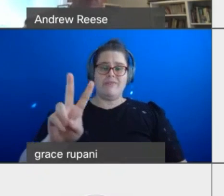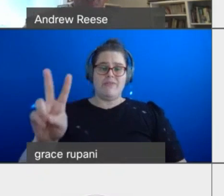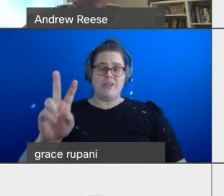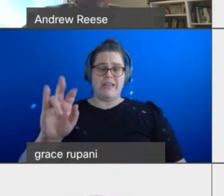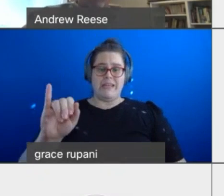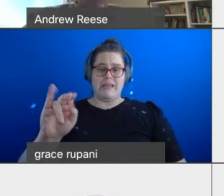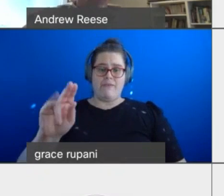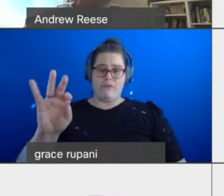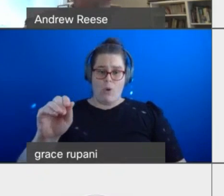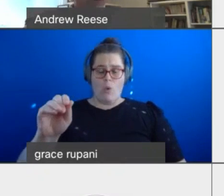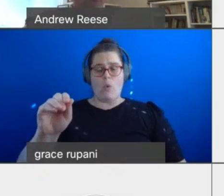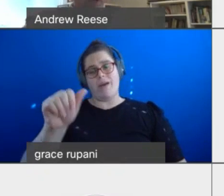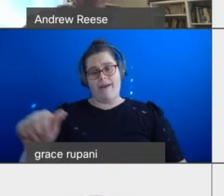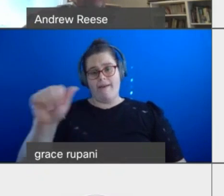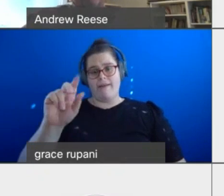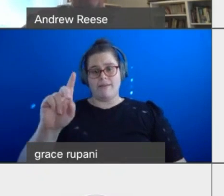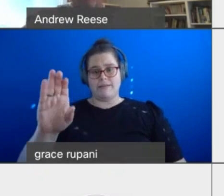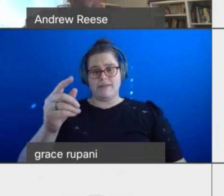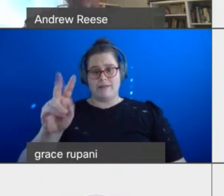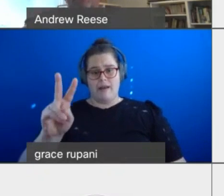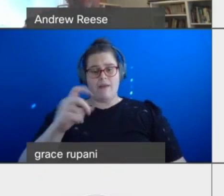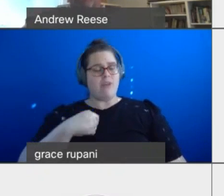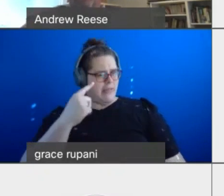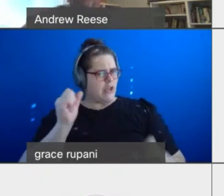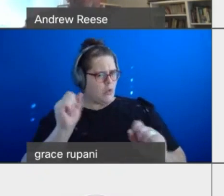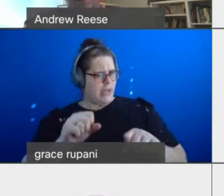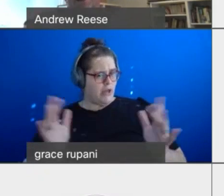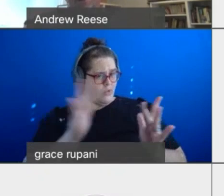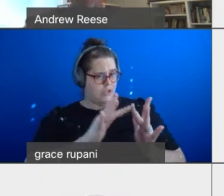out to Donald with these questions, right? Is that fair?